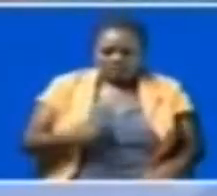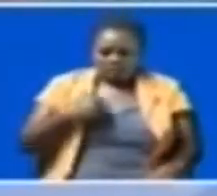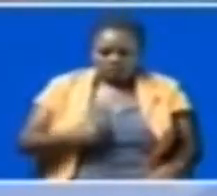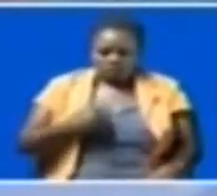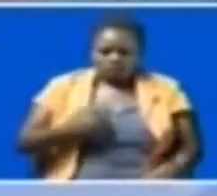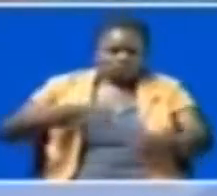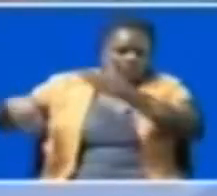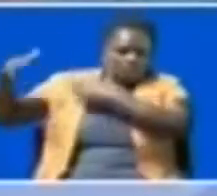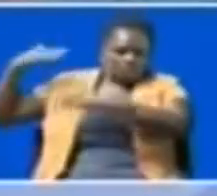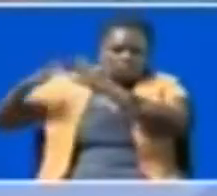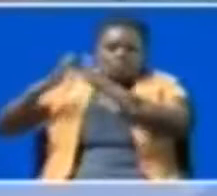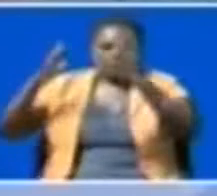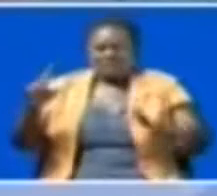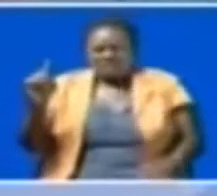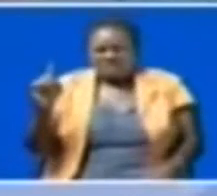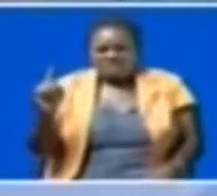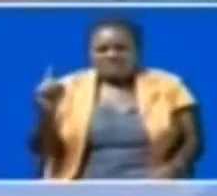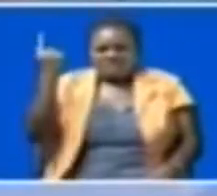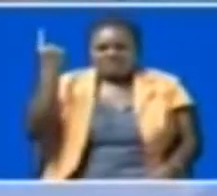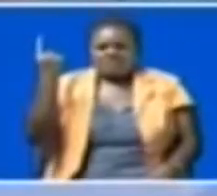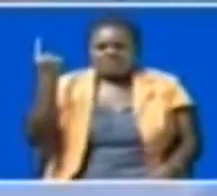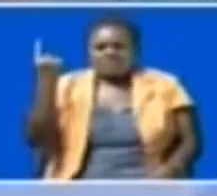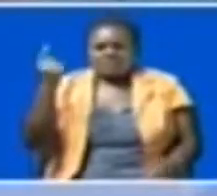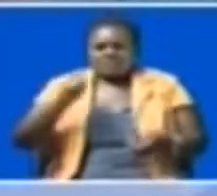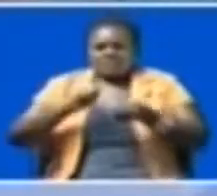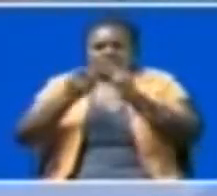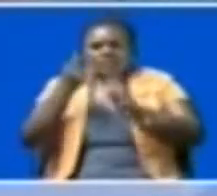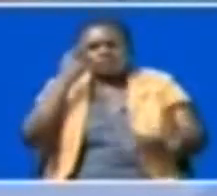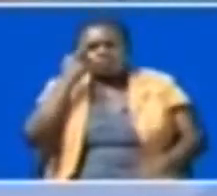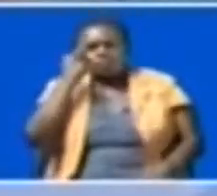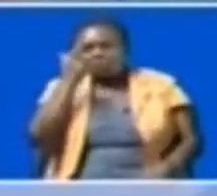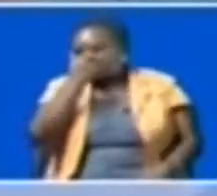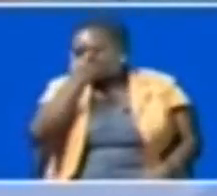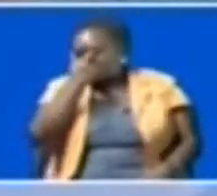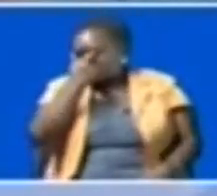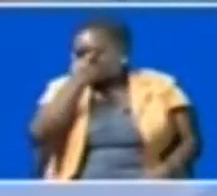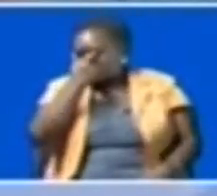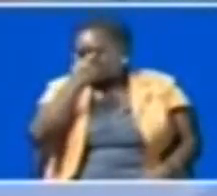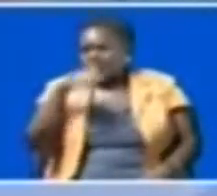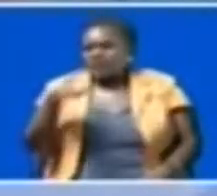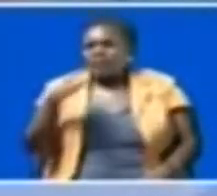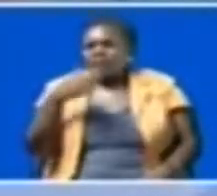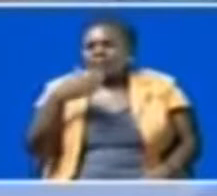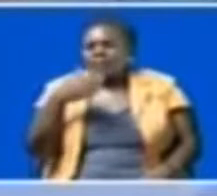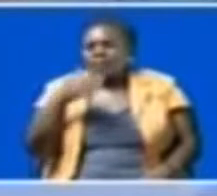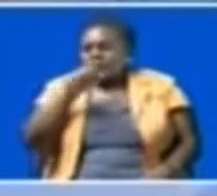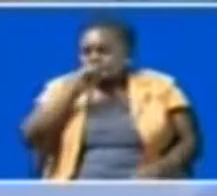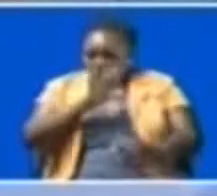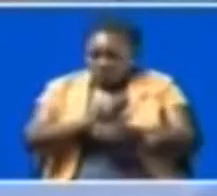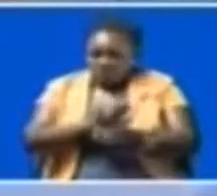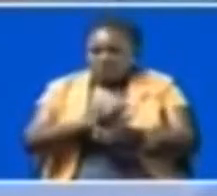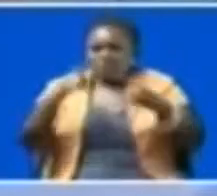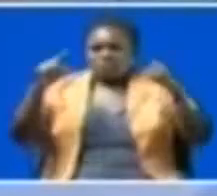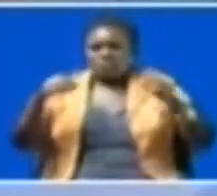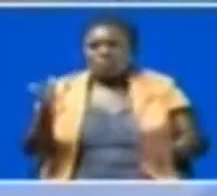historic surgery, the first ever stem cell transplant for the cornea. Theirs was a bet that this will